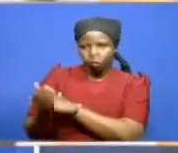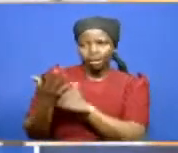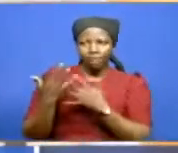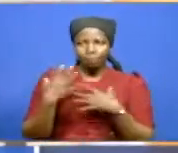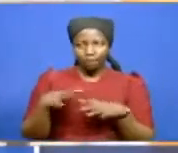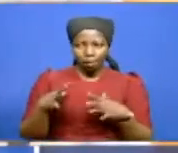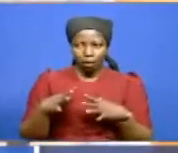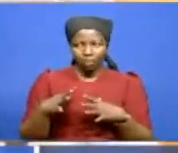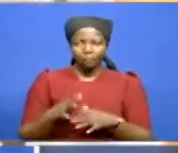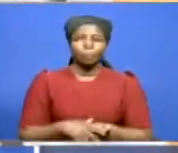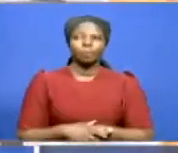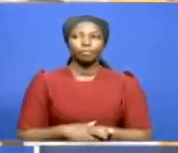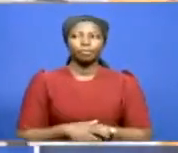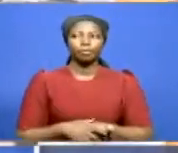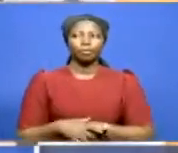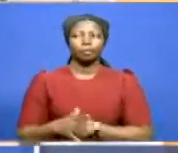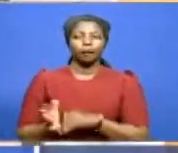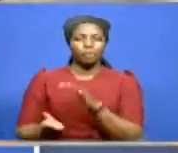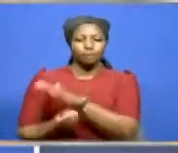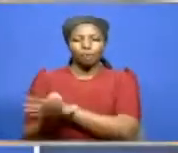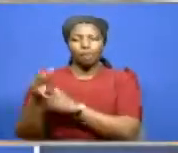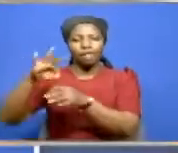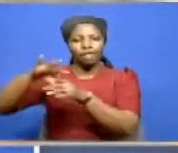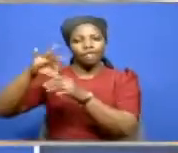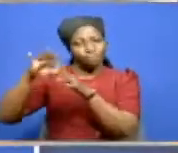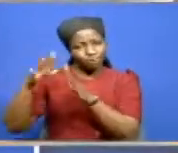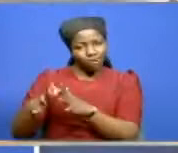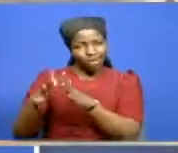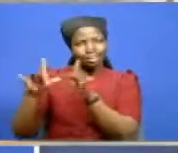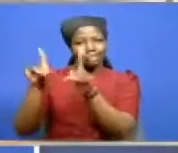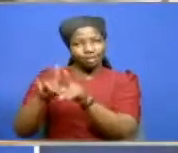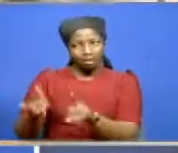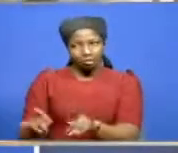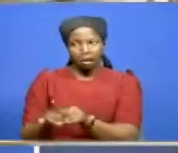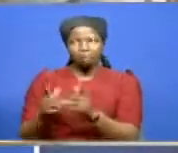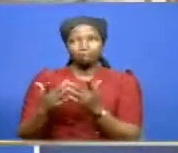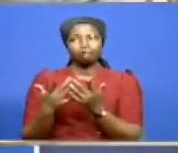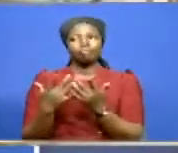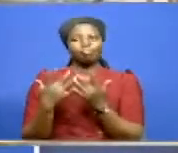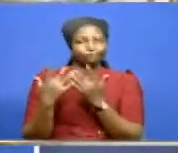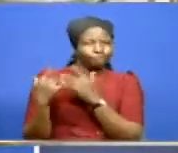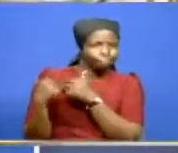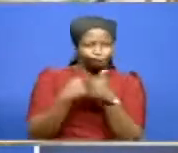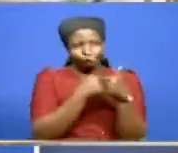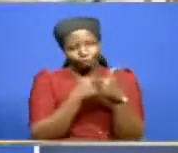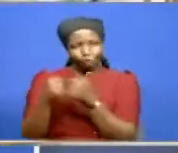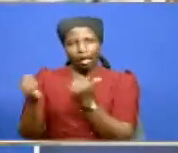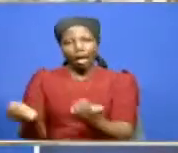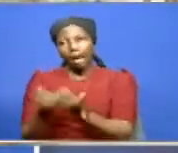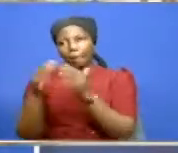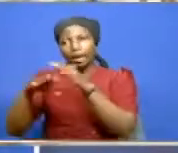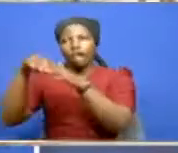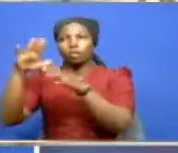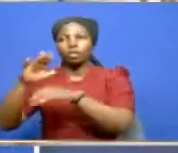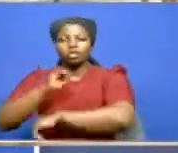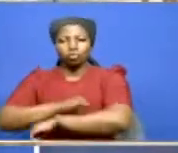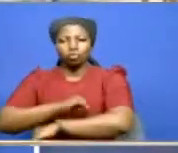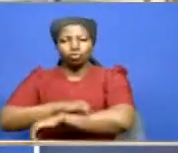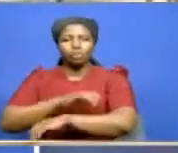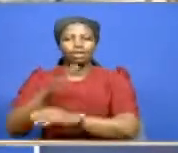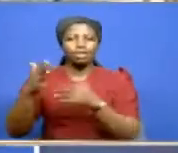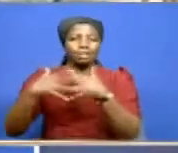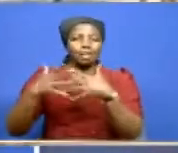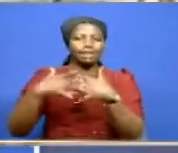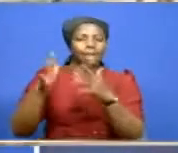Nyundo had accused Omar of bribing voters, and a shouting match ensued outside the school gate, with Omar claiming more than